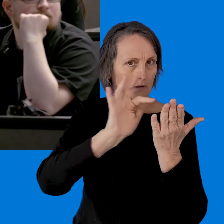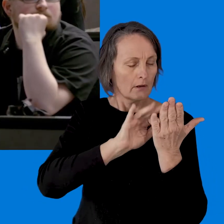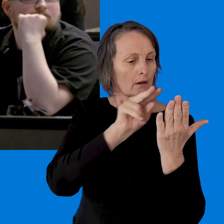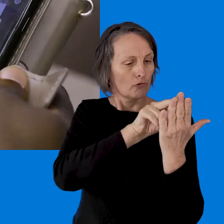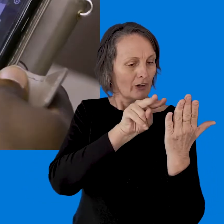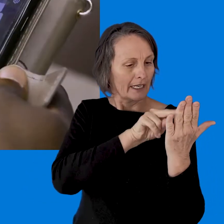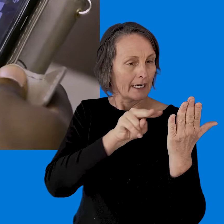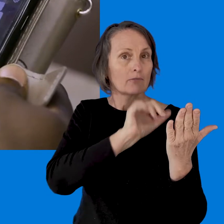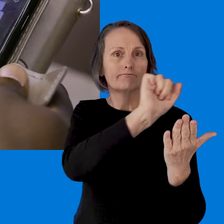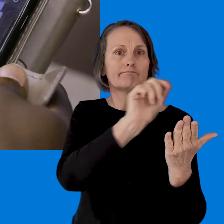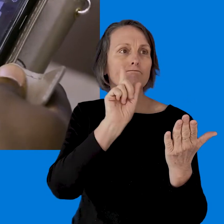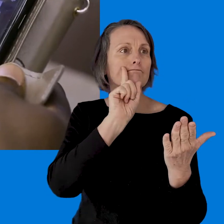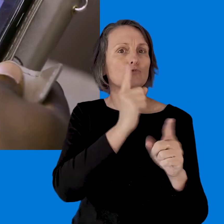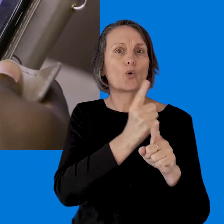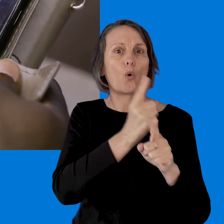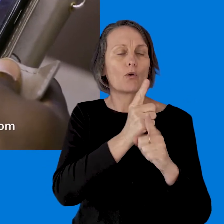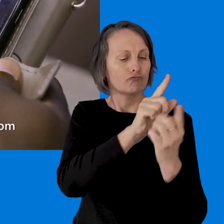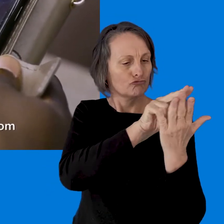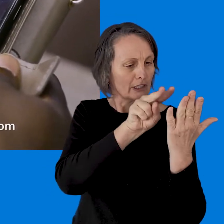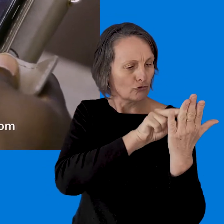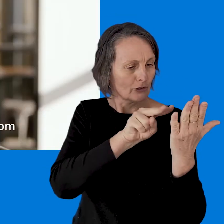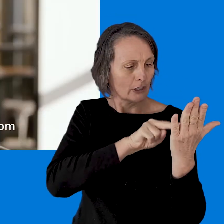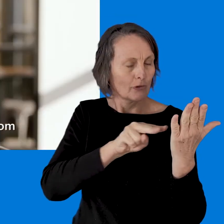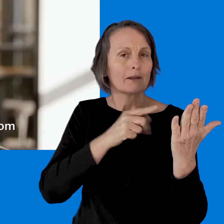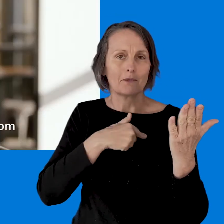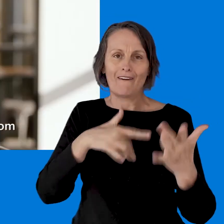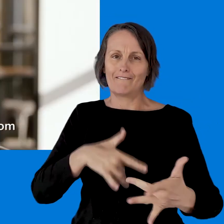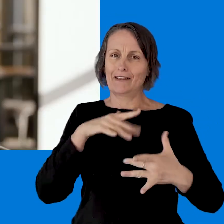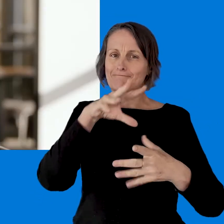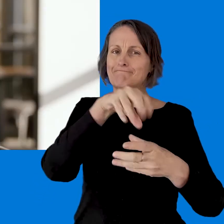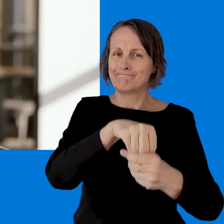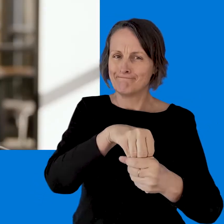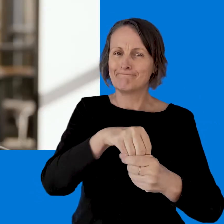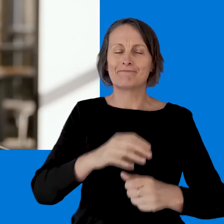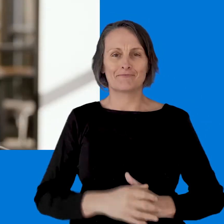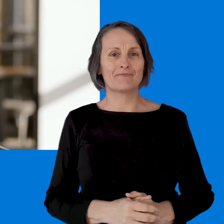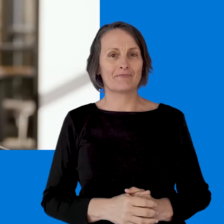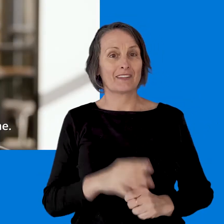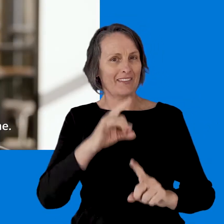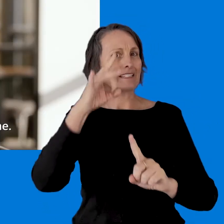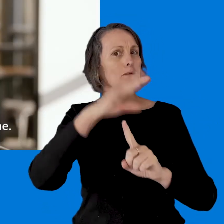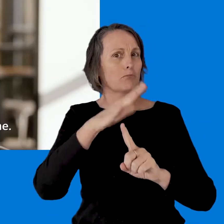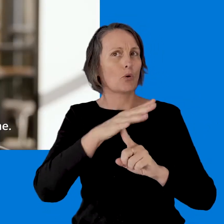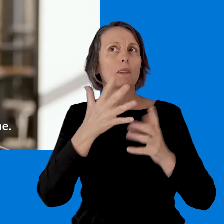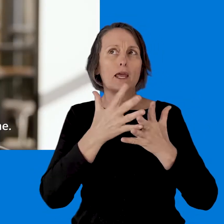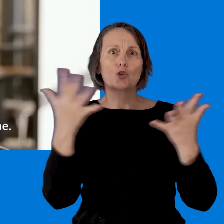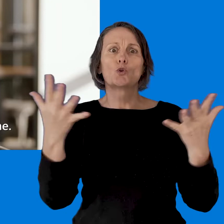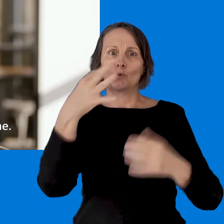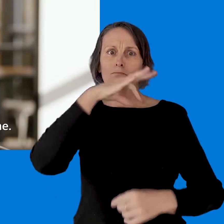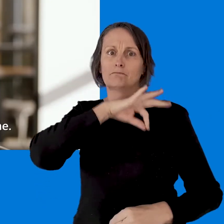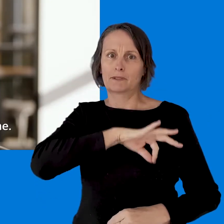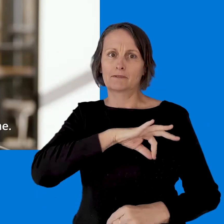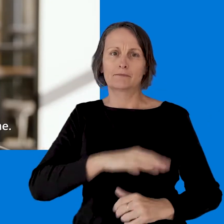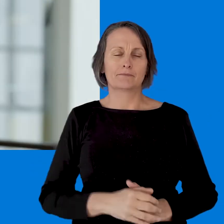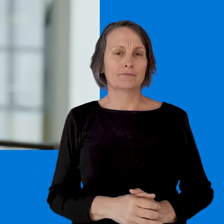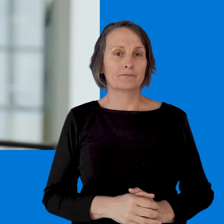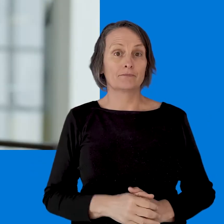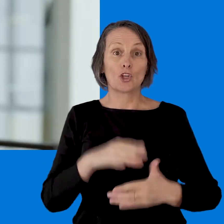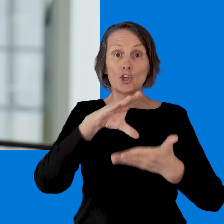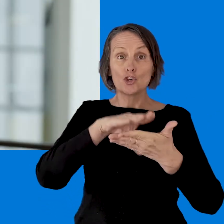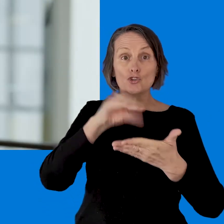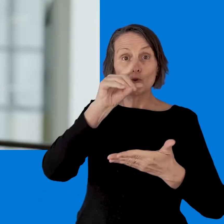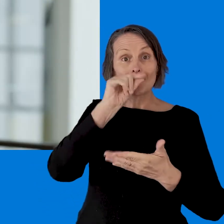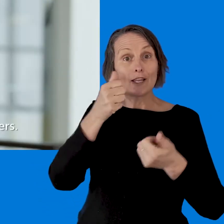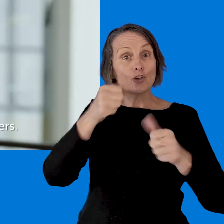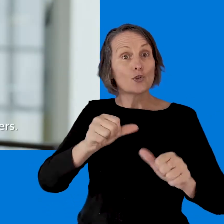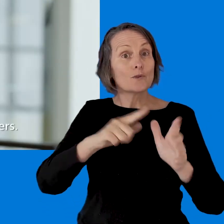I can see exactly what was said, so I can continue with the classroom and keep up. And that's been a huge help to me. Students